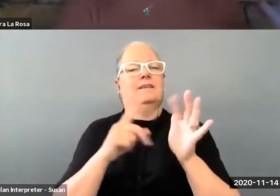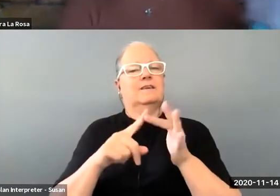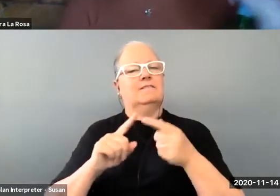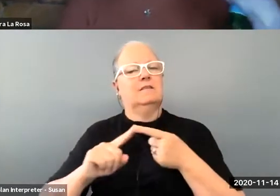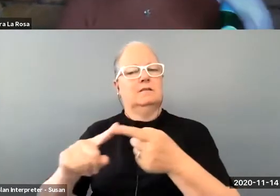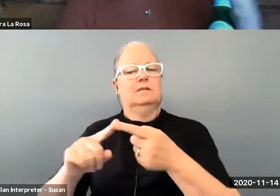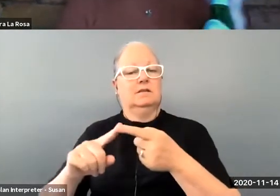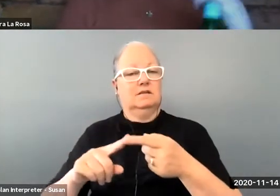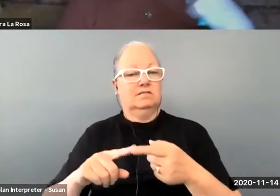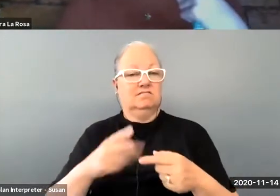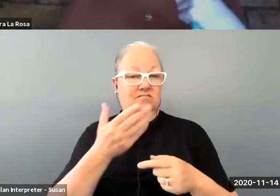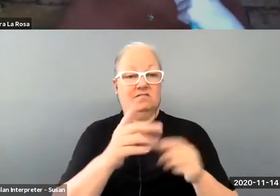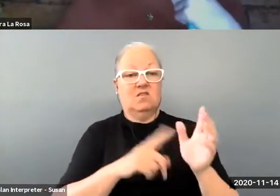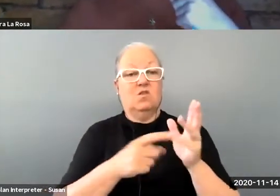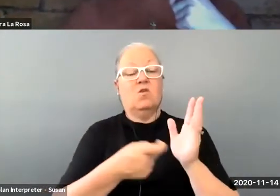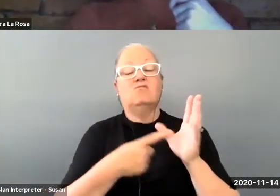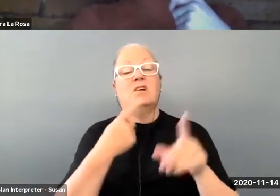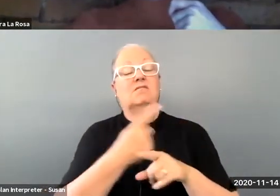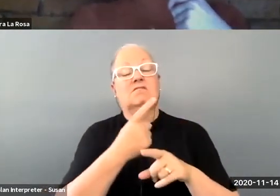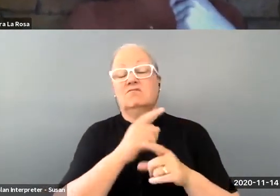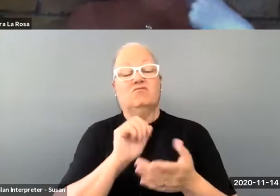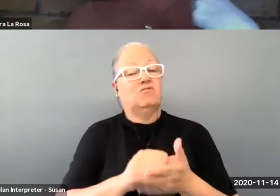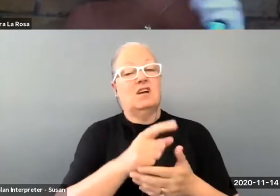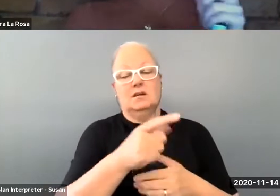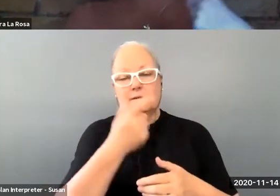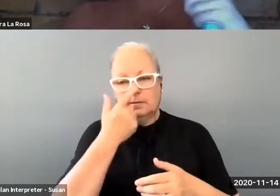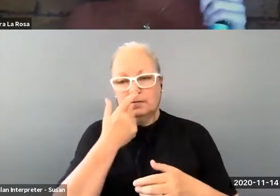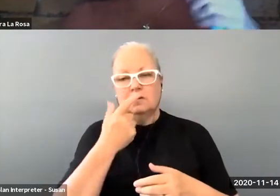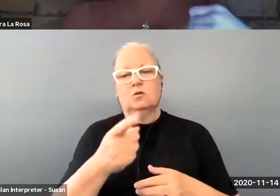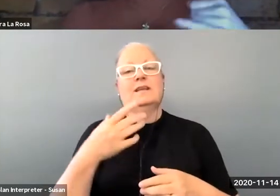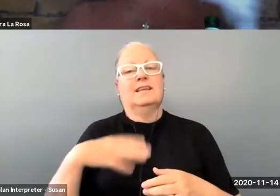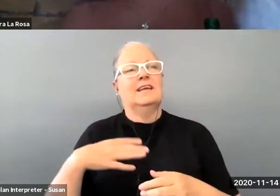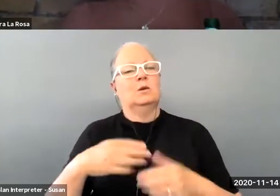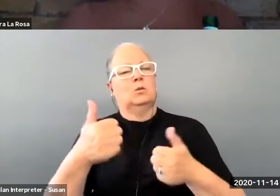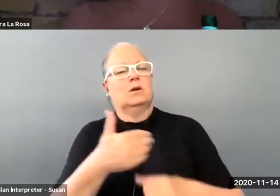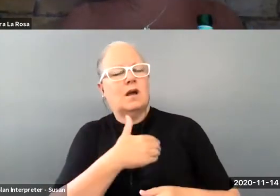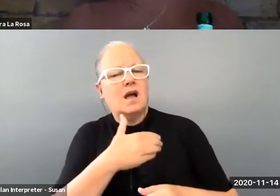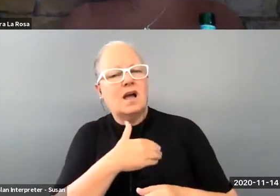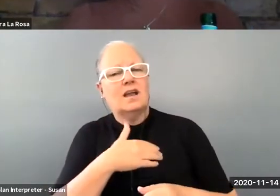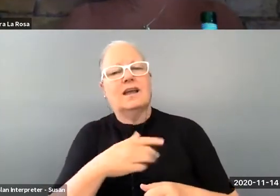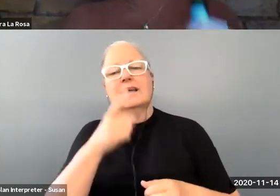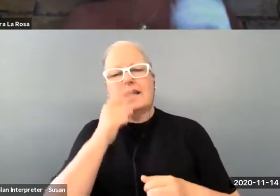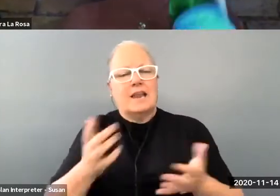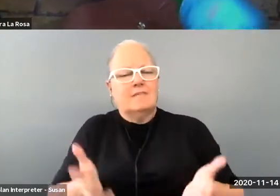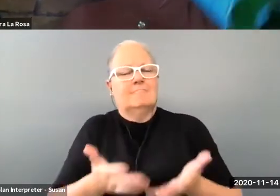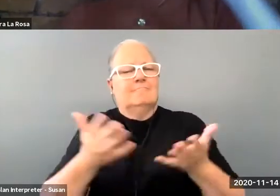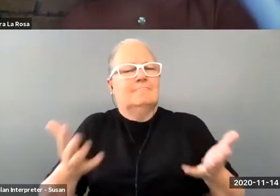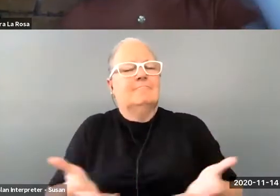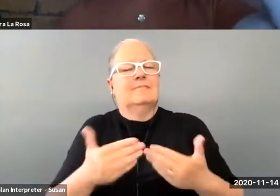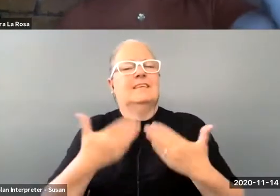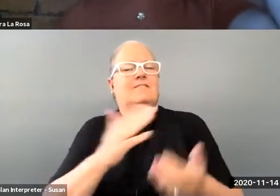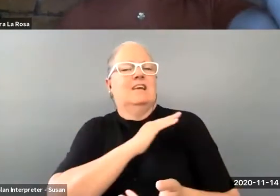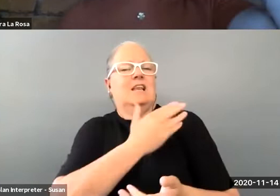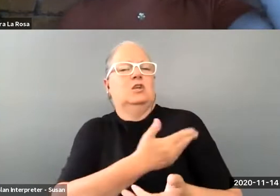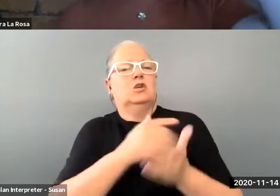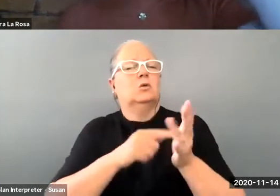exactly right. And I think that kindness begets kindness. It's energizing. It energizes community to be kind.